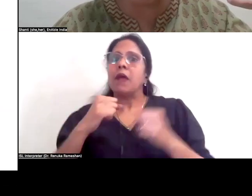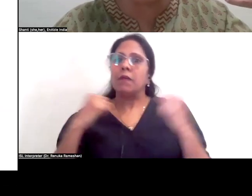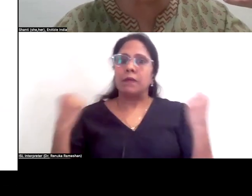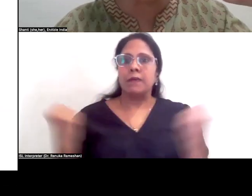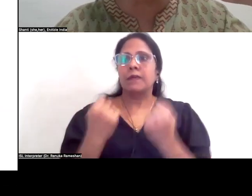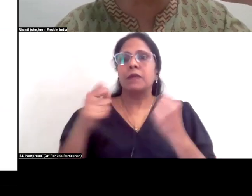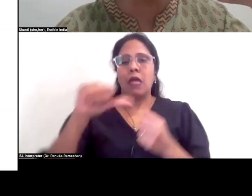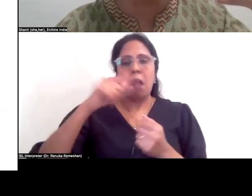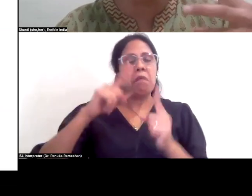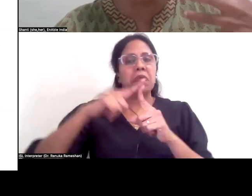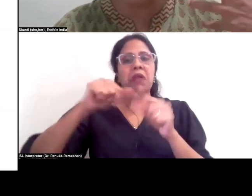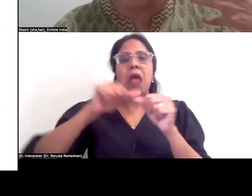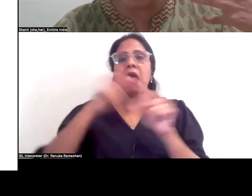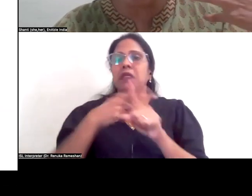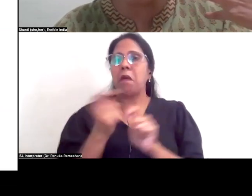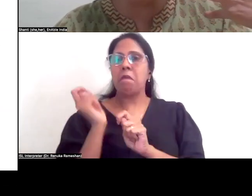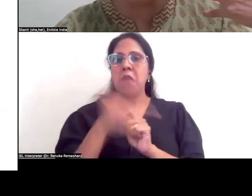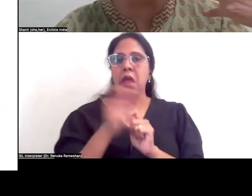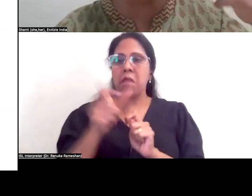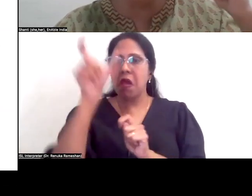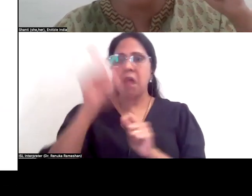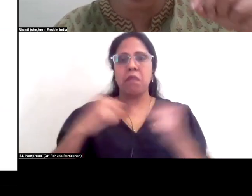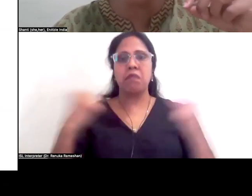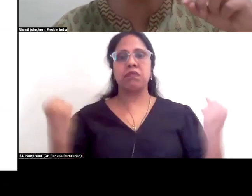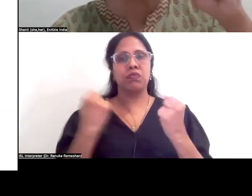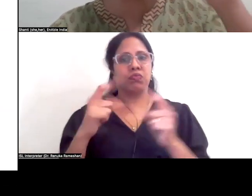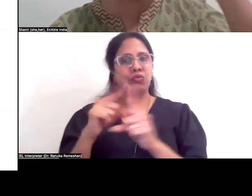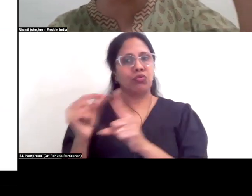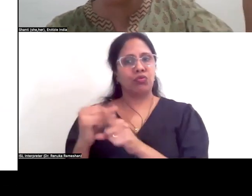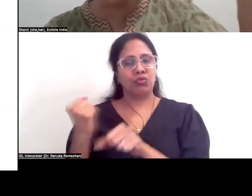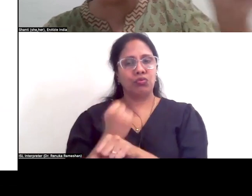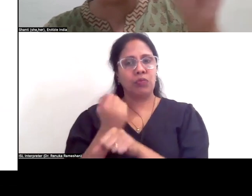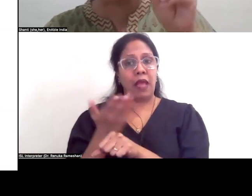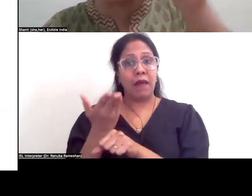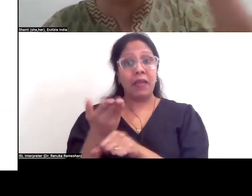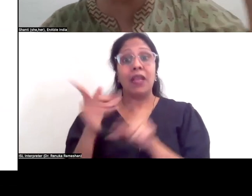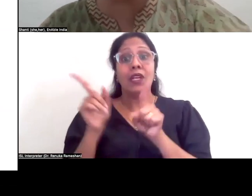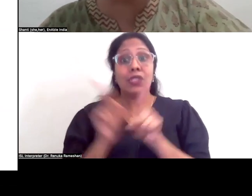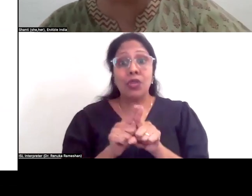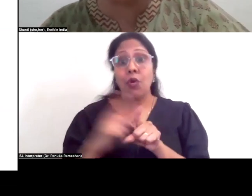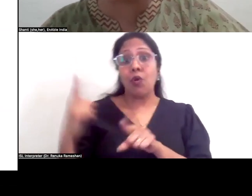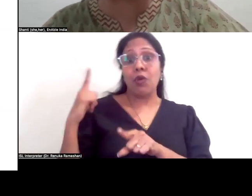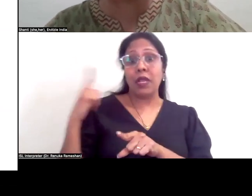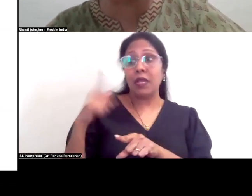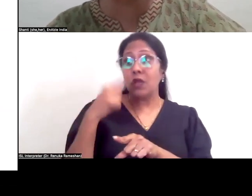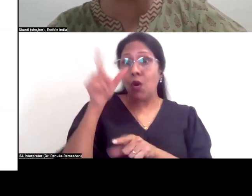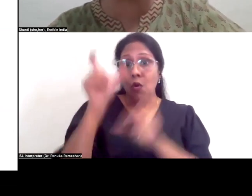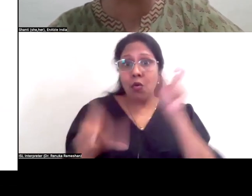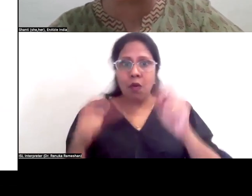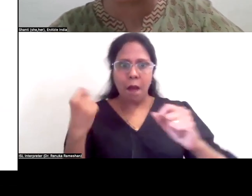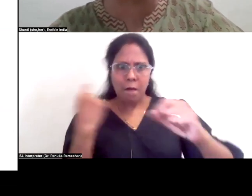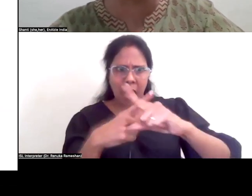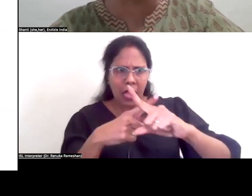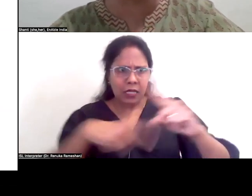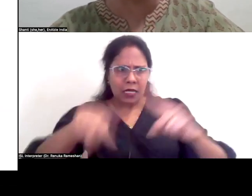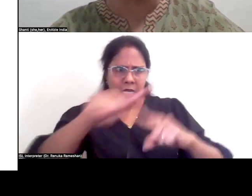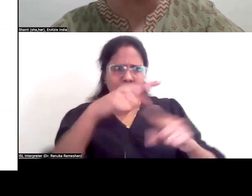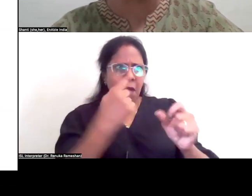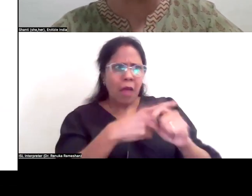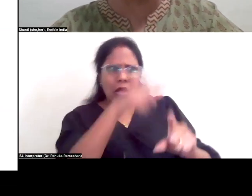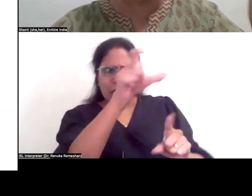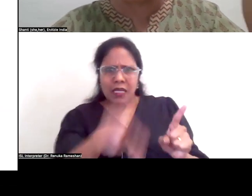a taxpayer. The adaptive leader learns how to equip or give what is needed to the primary